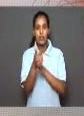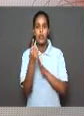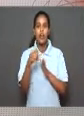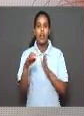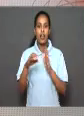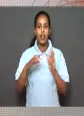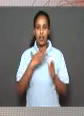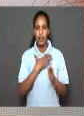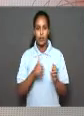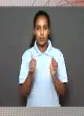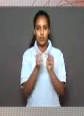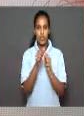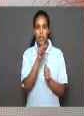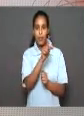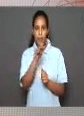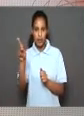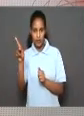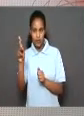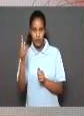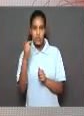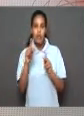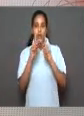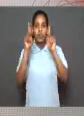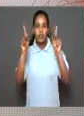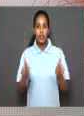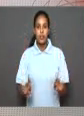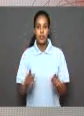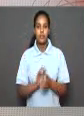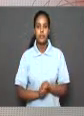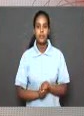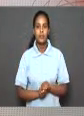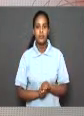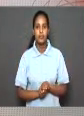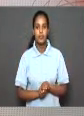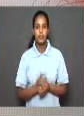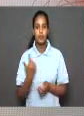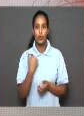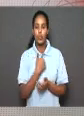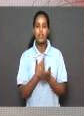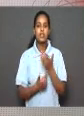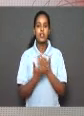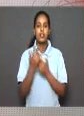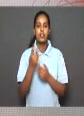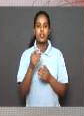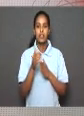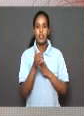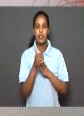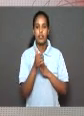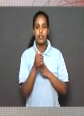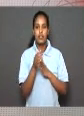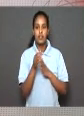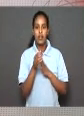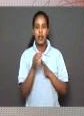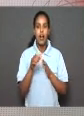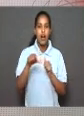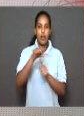of elements within periods of the periodic table. We discussed the trends